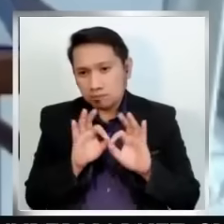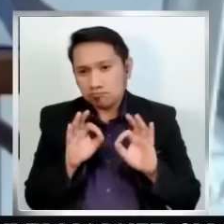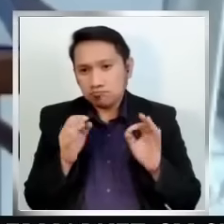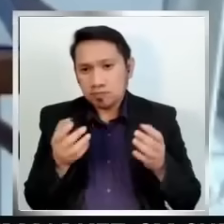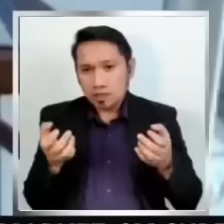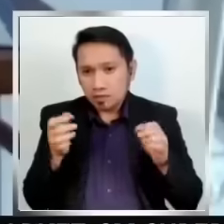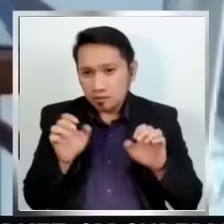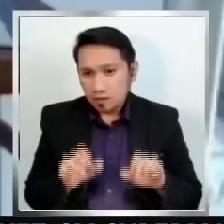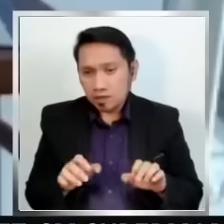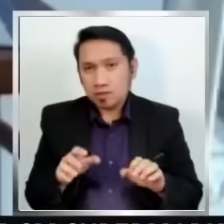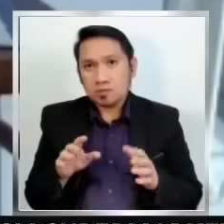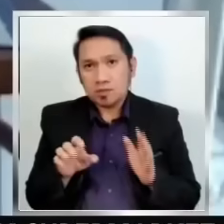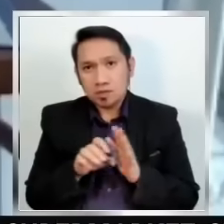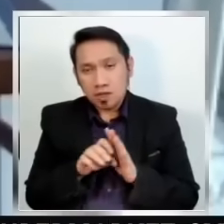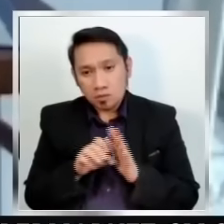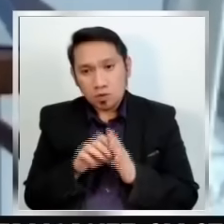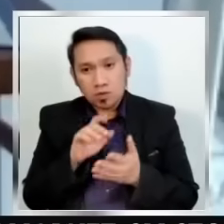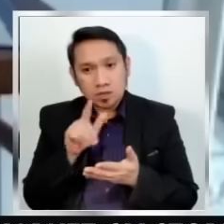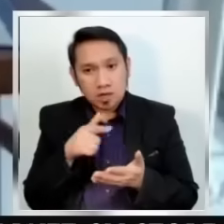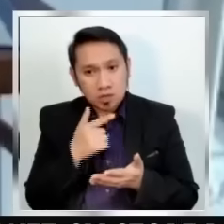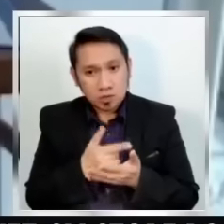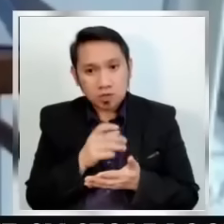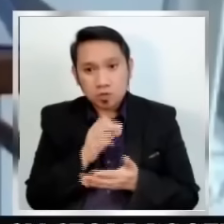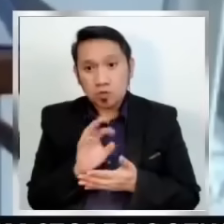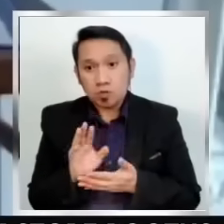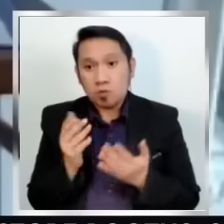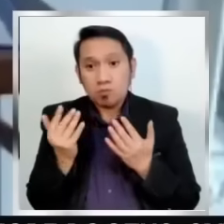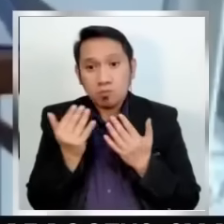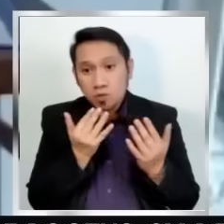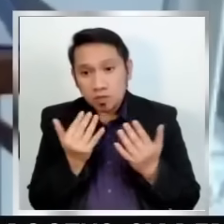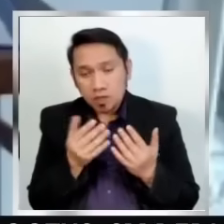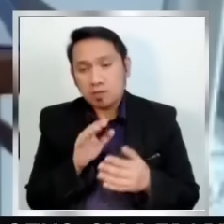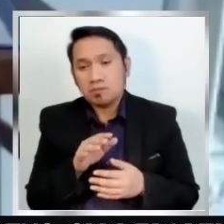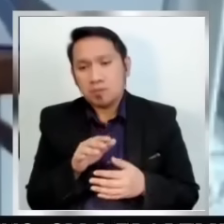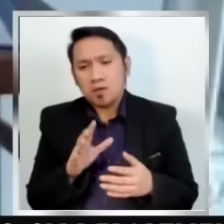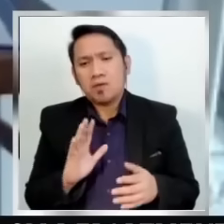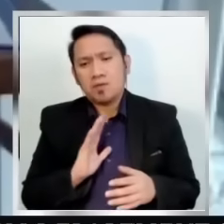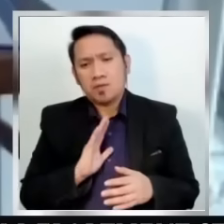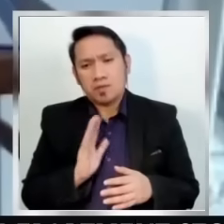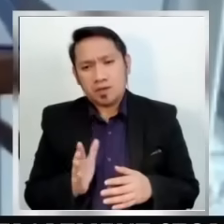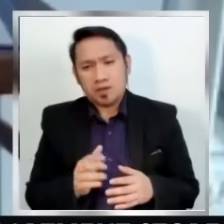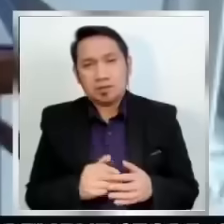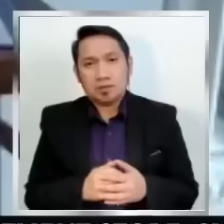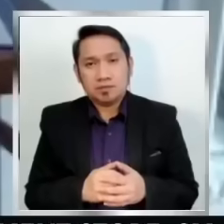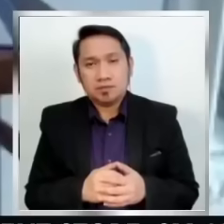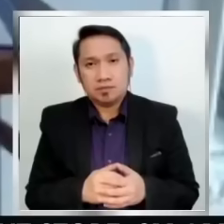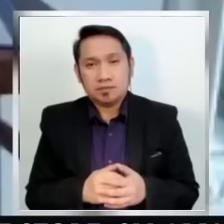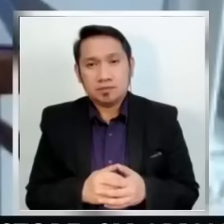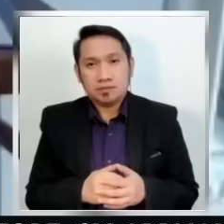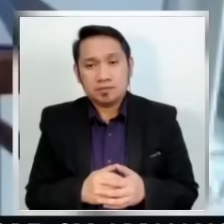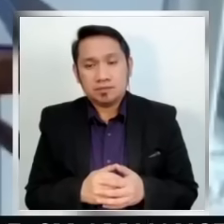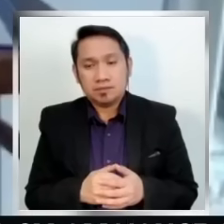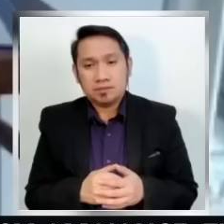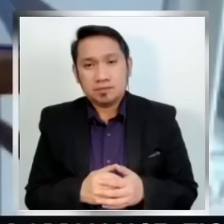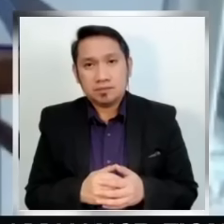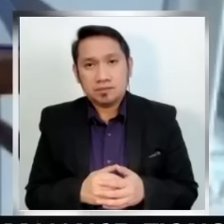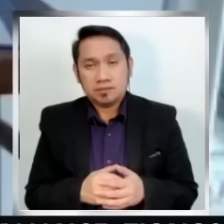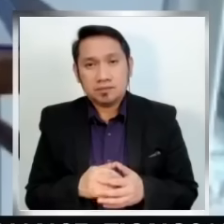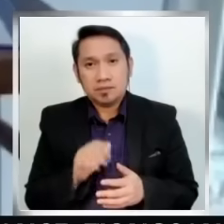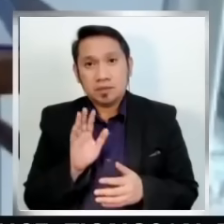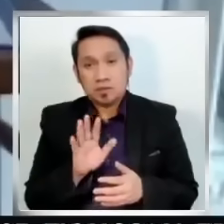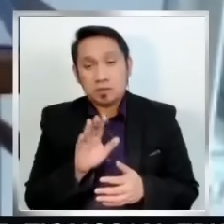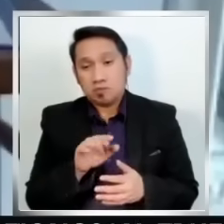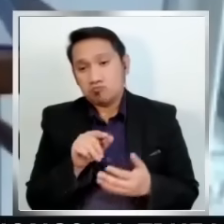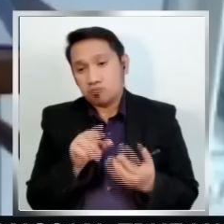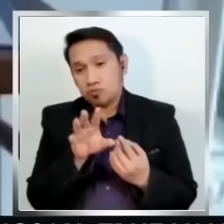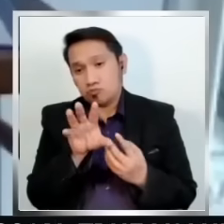their graduation or their birthday, and that's fine. You see something noteworthy that you just captured on your phone and